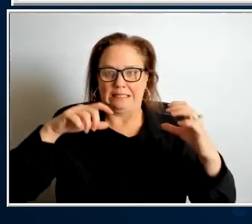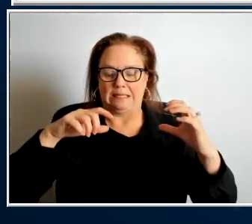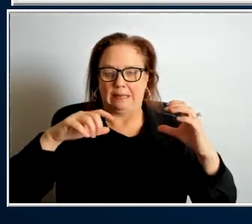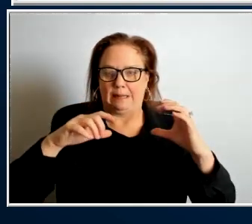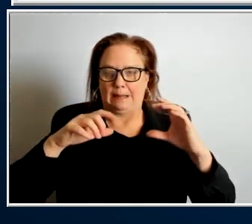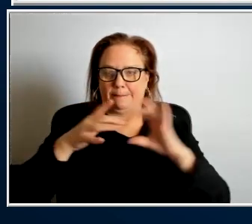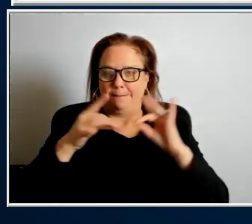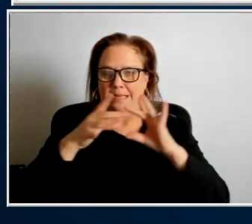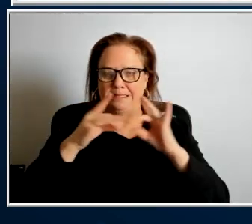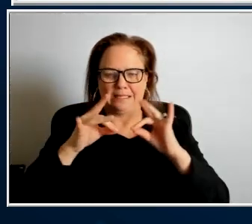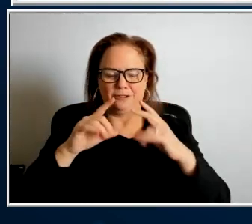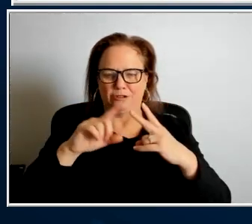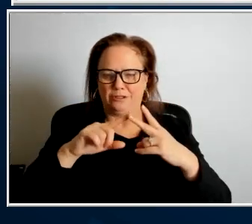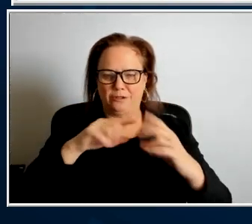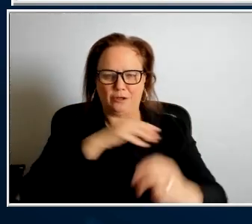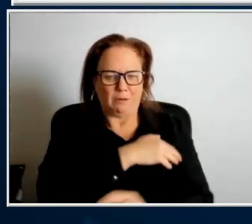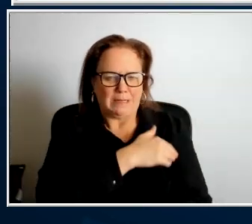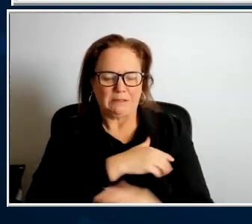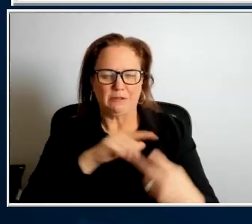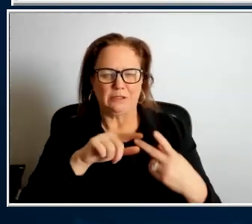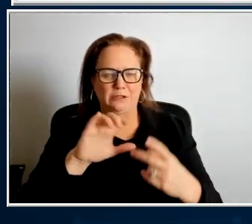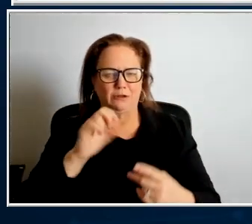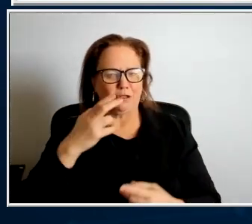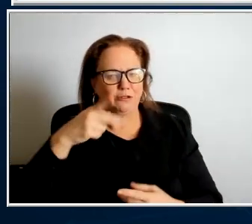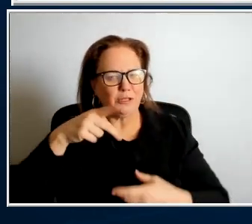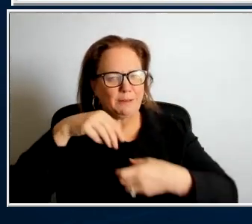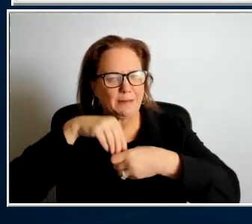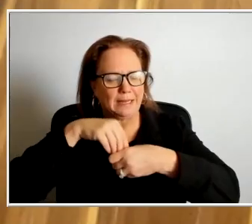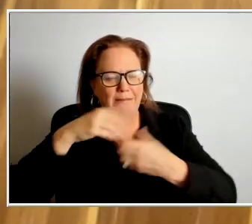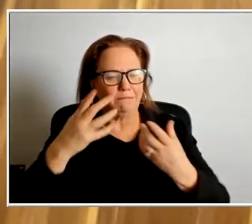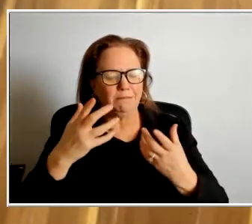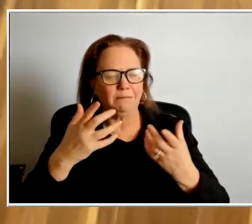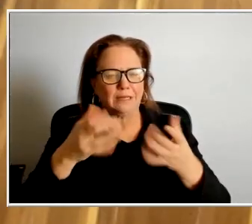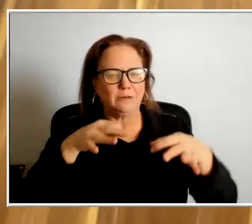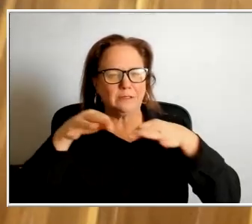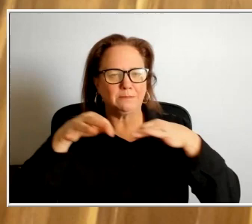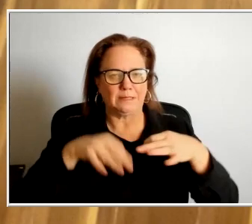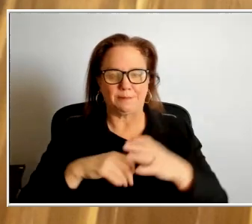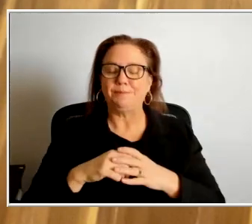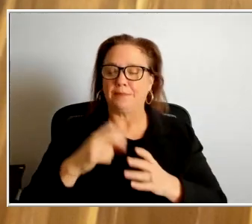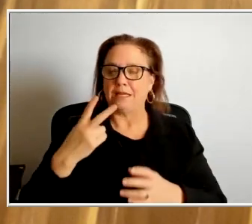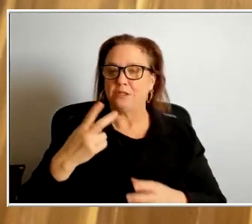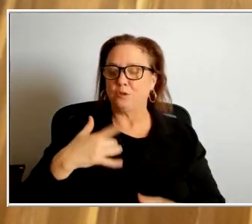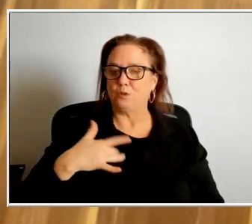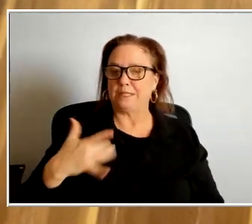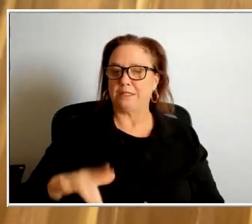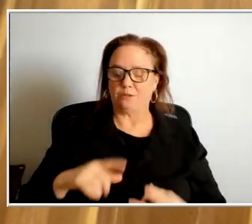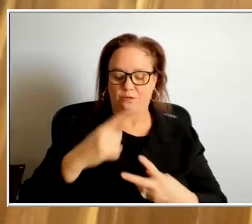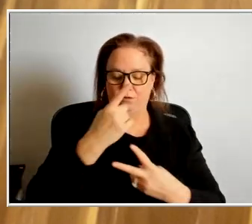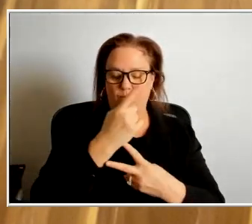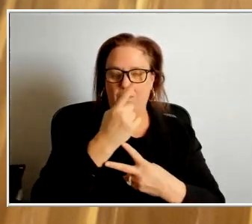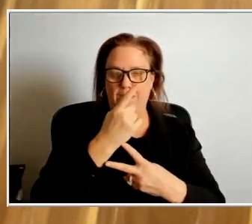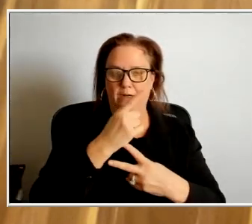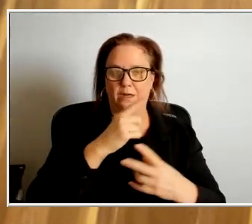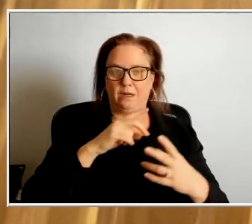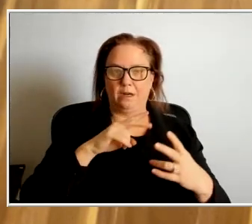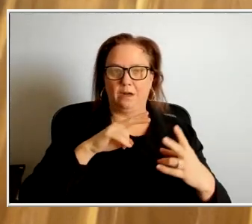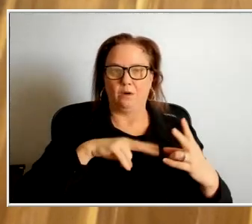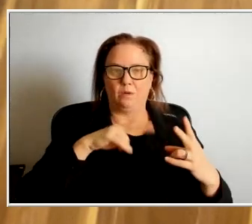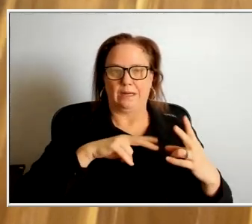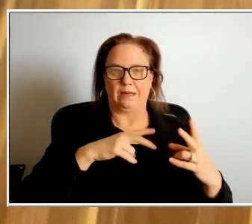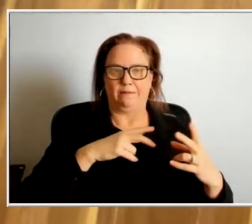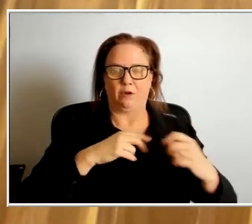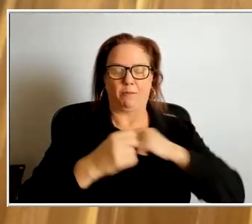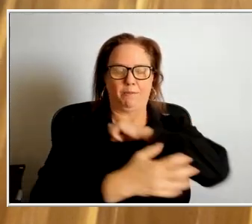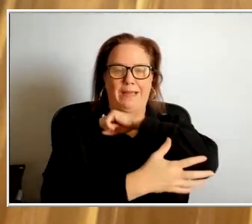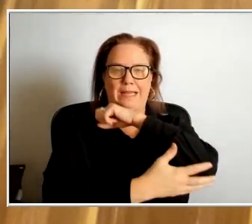a chip in there? Explain to us. So it has two sensors in it. One sensor which reads if you were typically bending